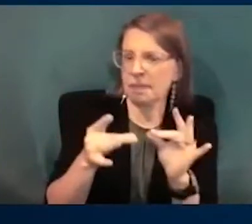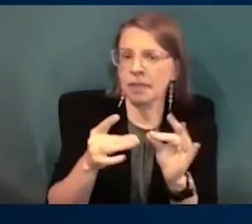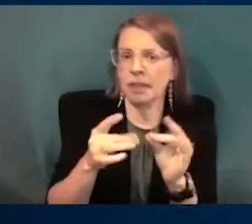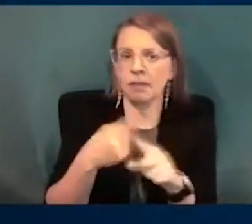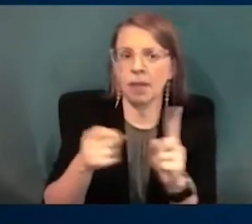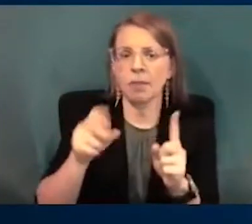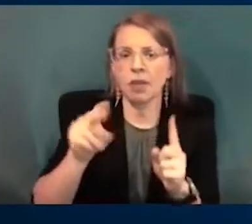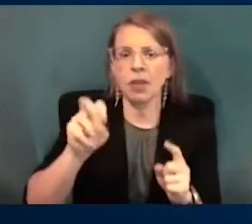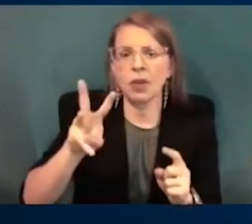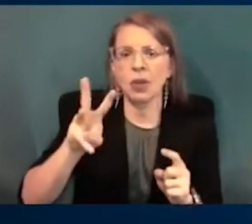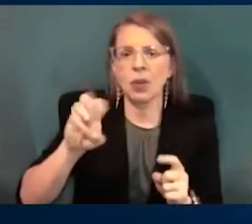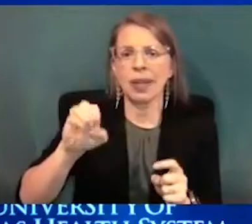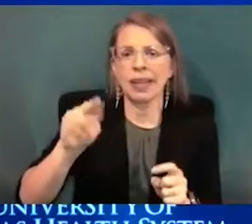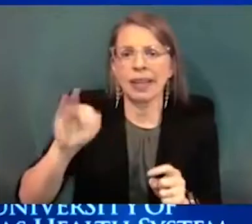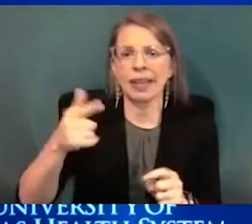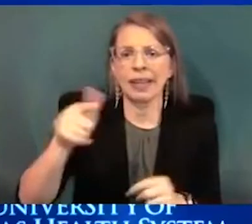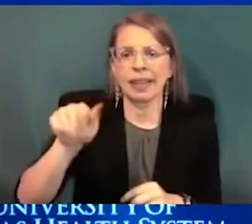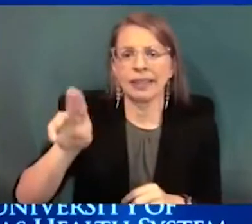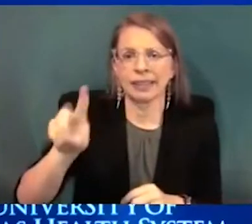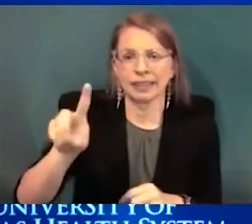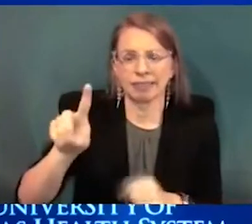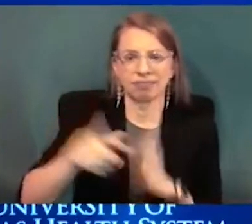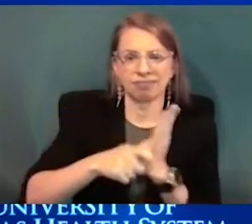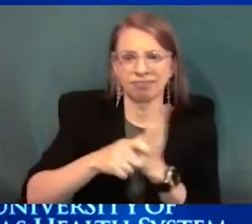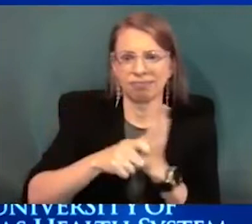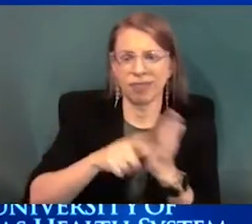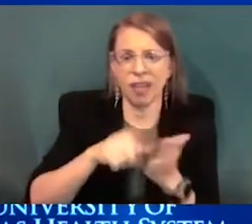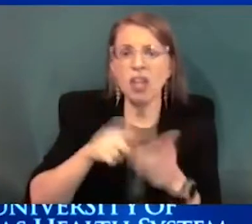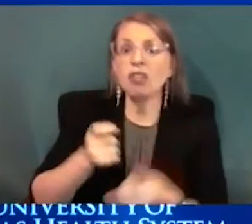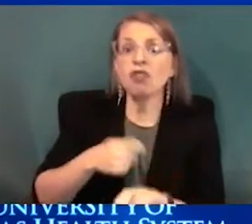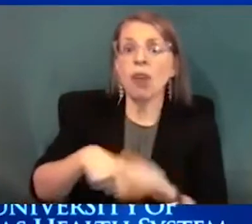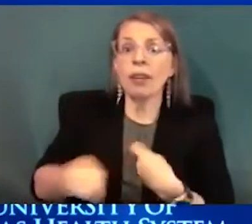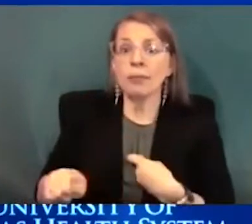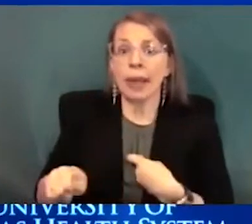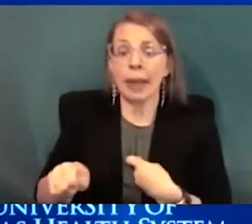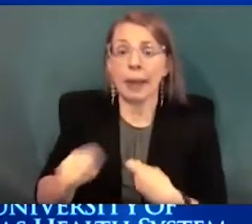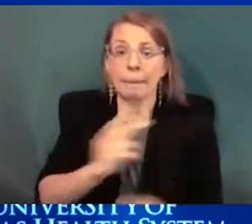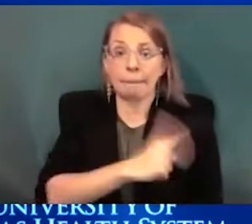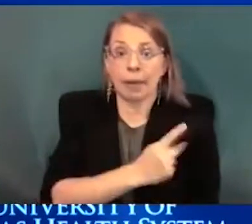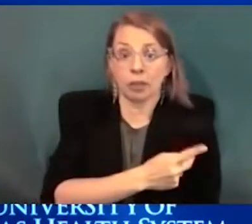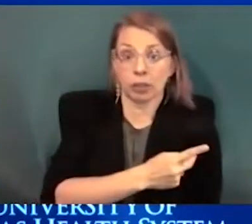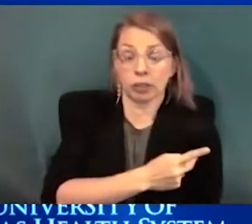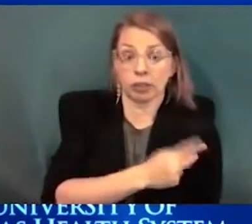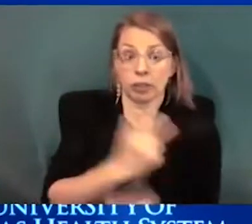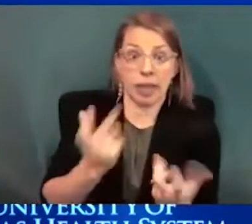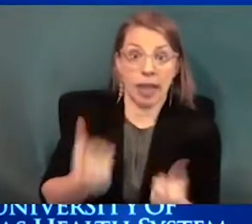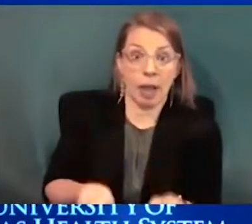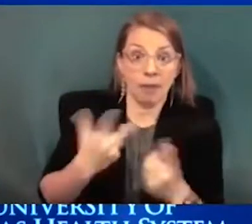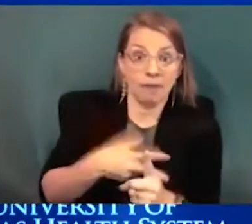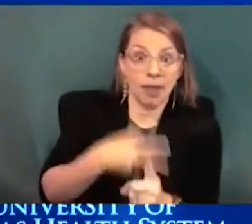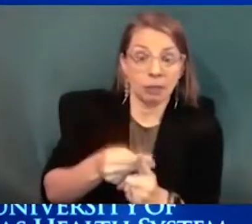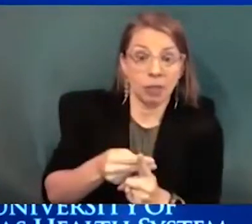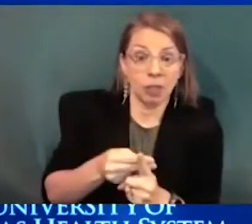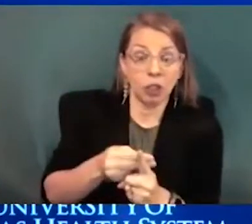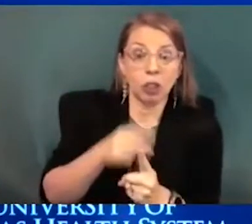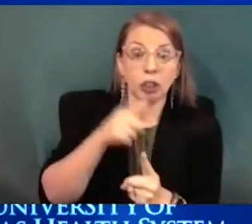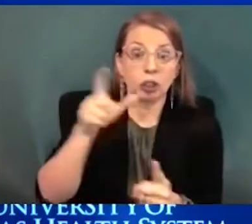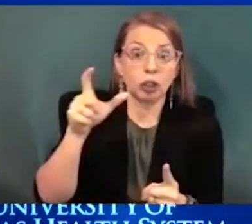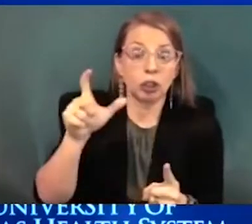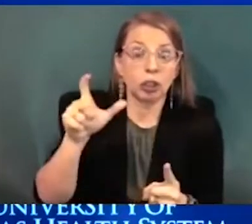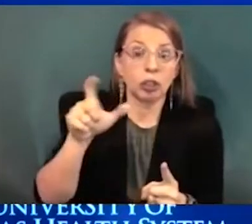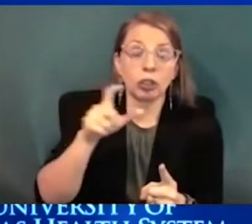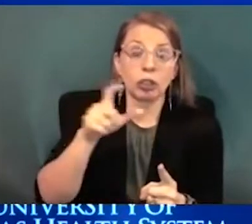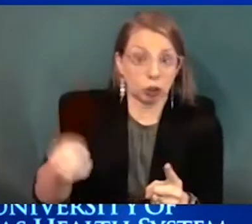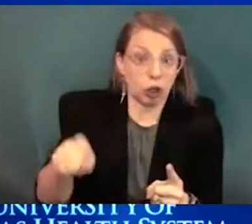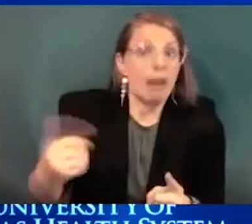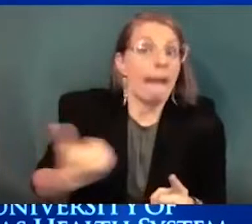patients. We've had a lot of questions over the time about transplant patients, whether or not they're going to get how much vaccination they should have. And it was in a